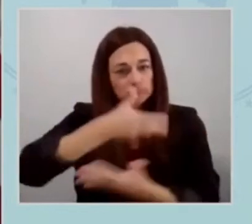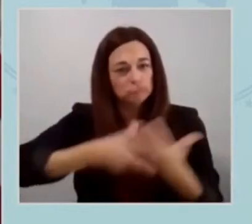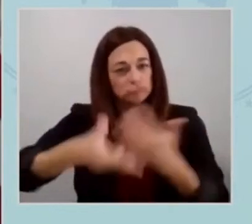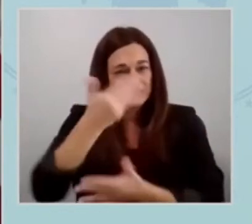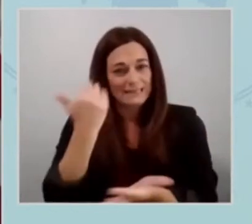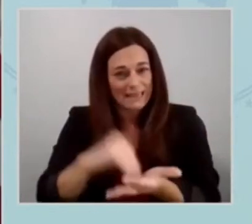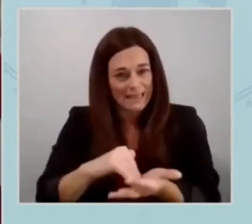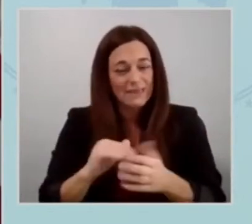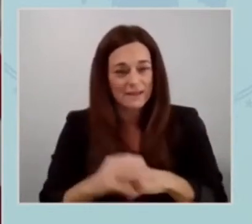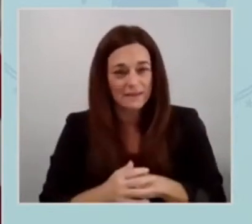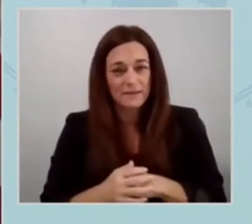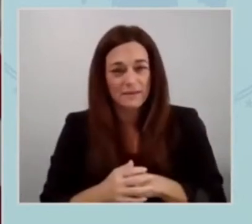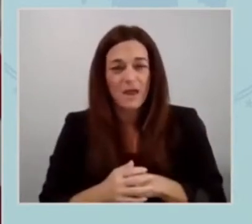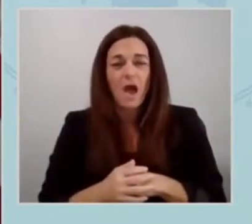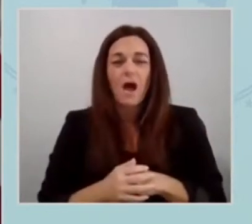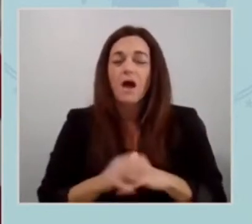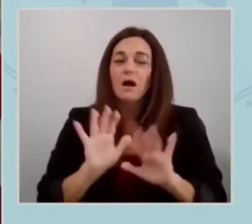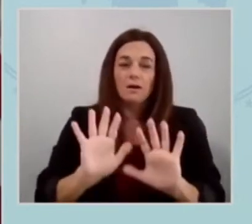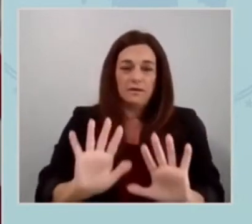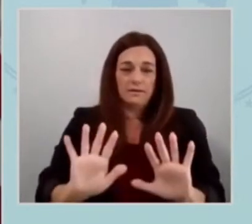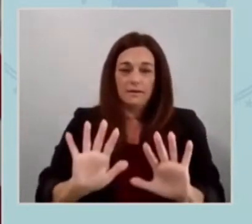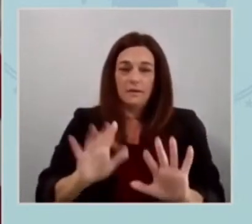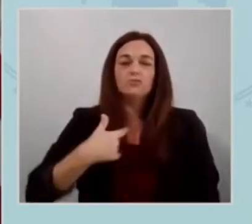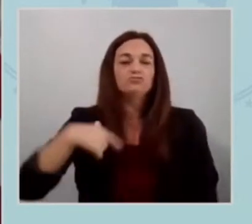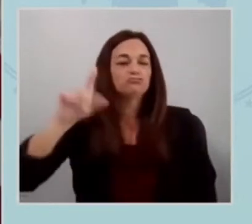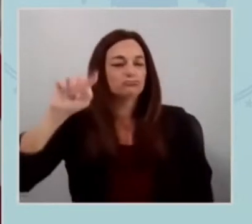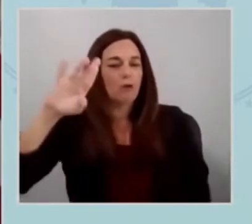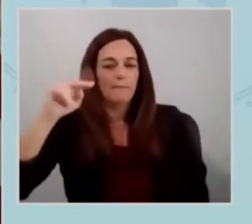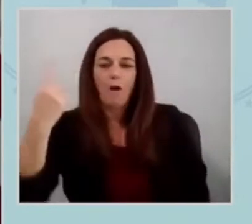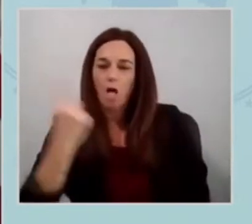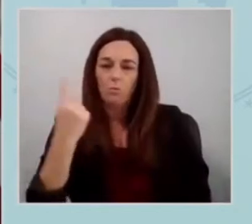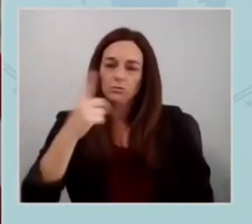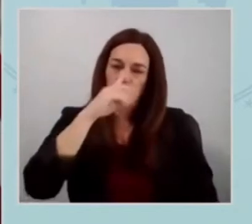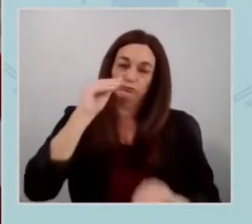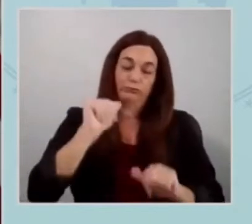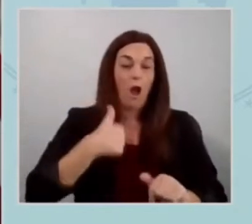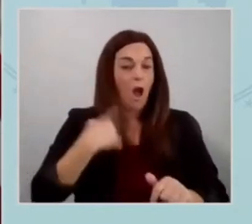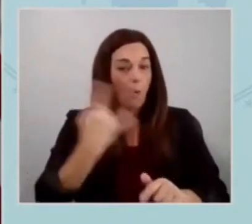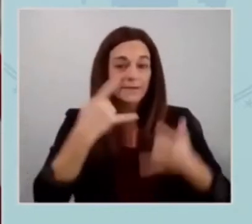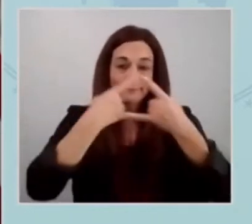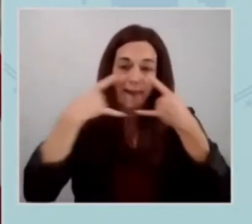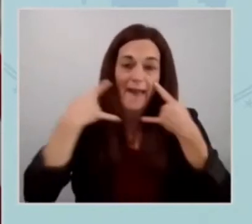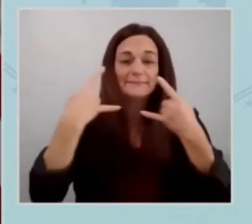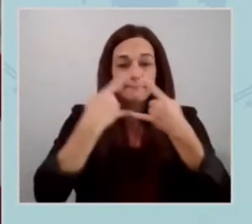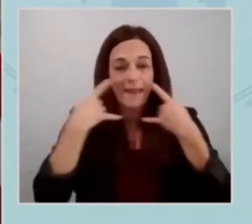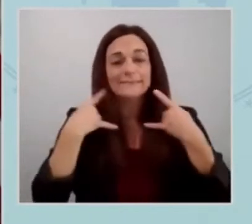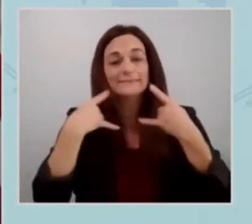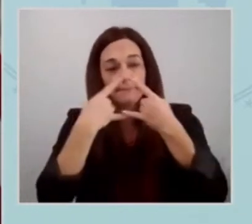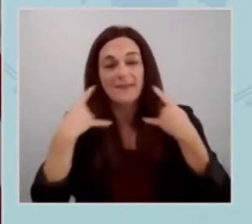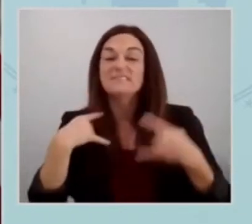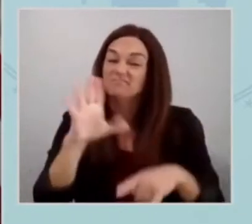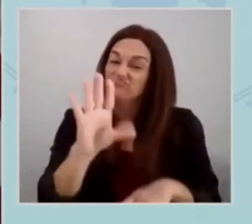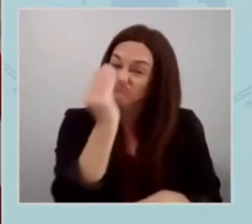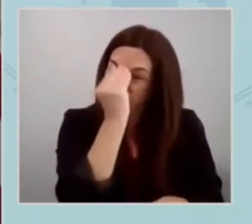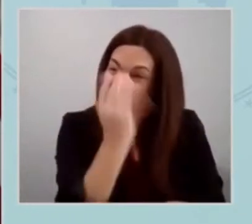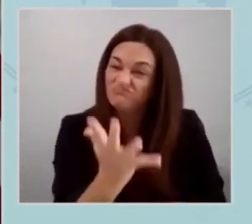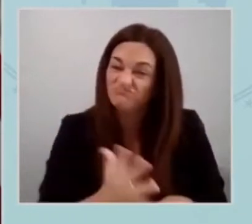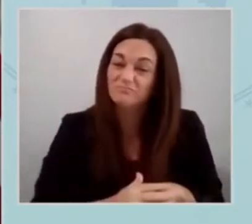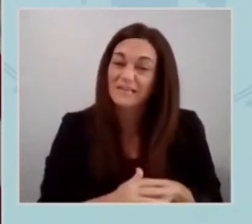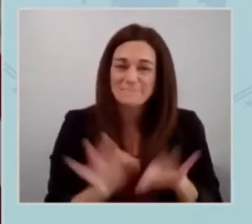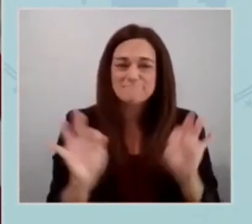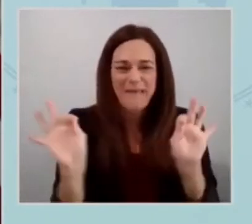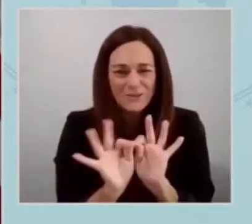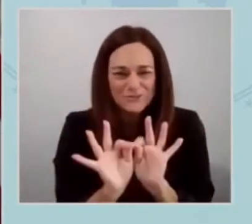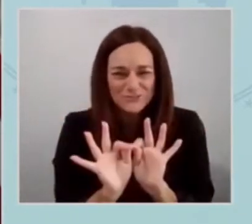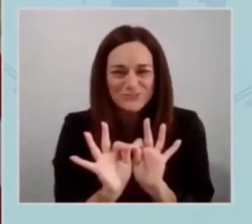open, and safely be with one another. But look, I know Trump always made fun of me. I'm always wearing